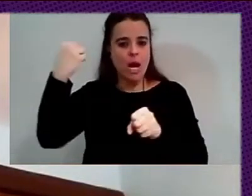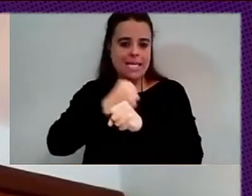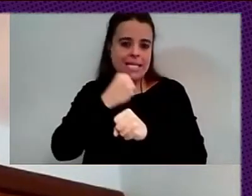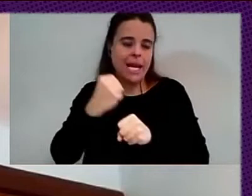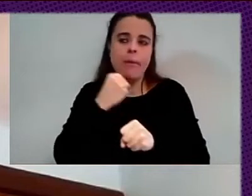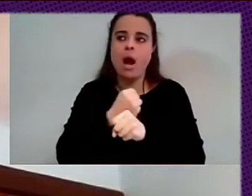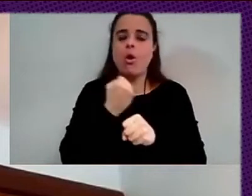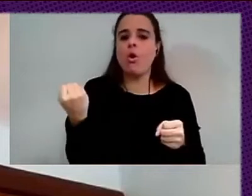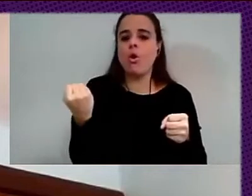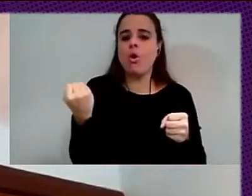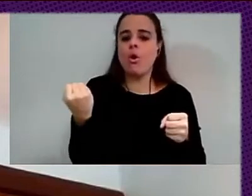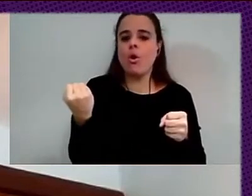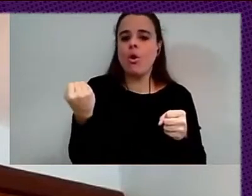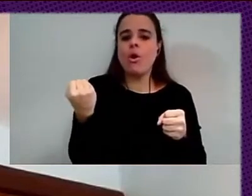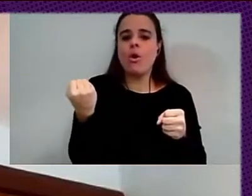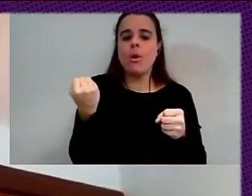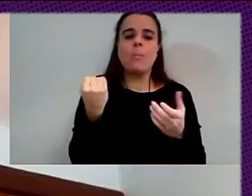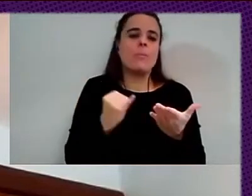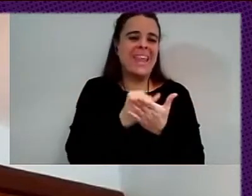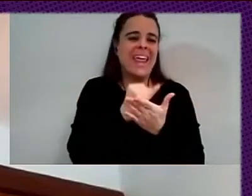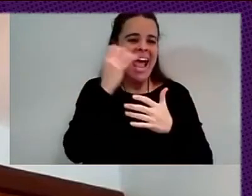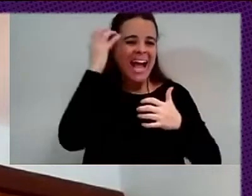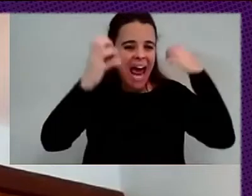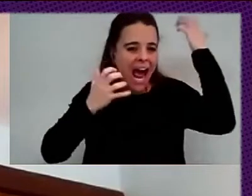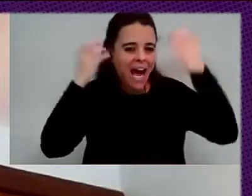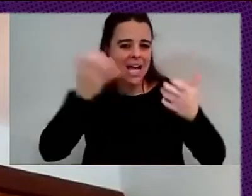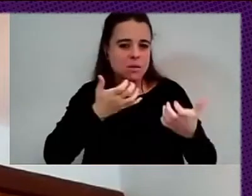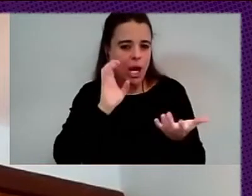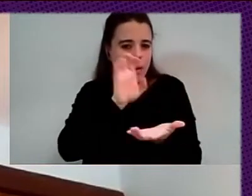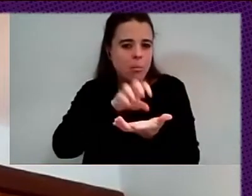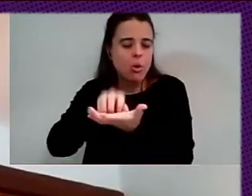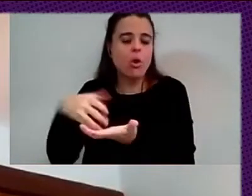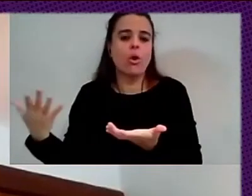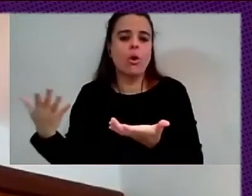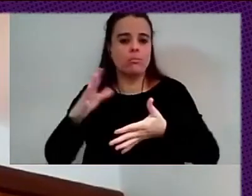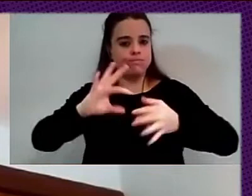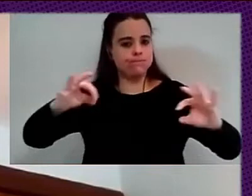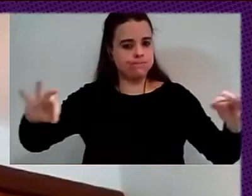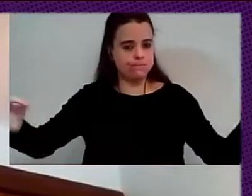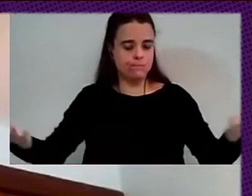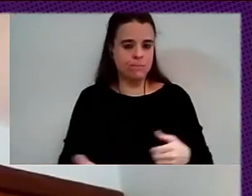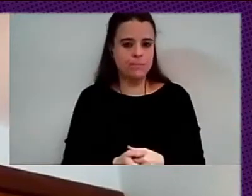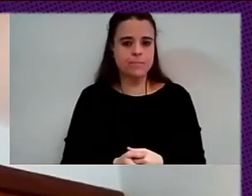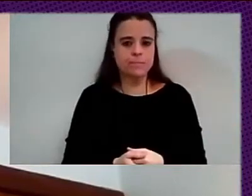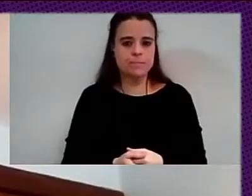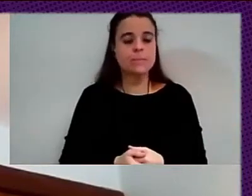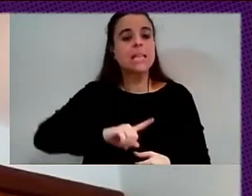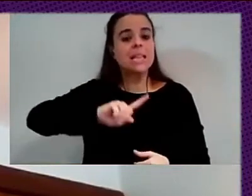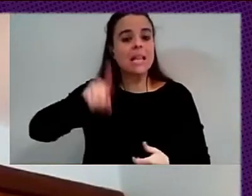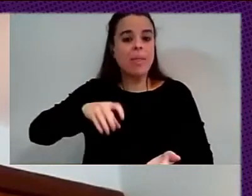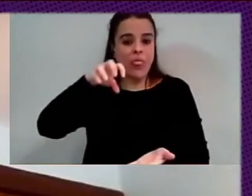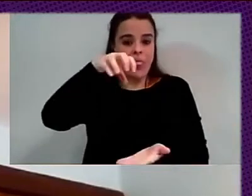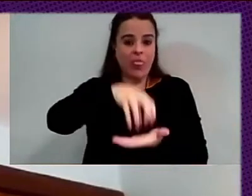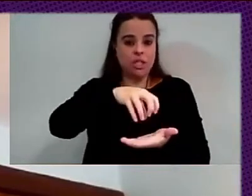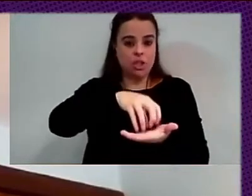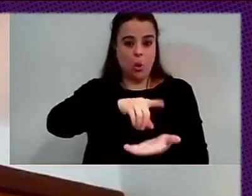farms to produce cash crops. They are linking up military outposts, and they're designed for the people who